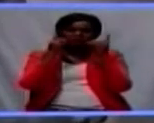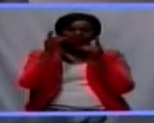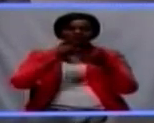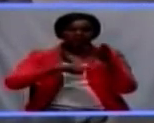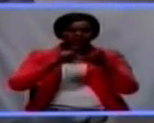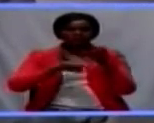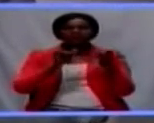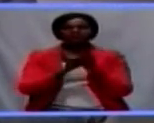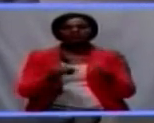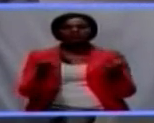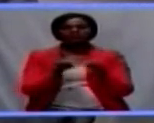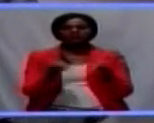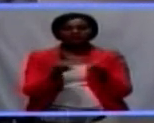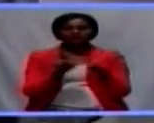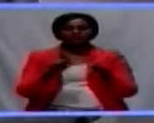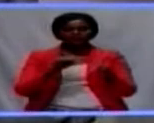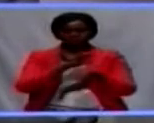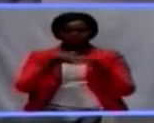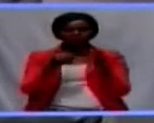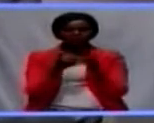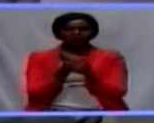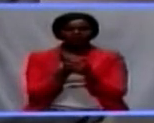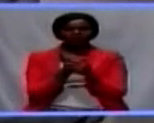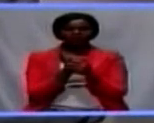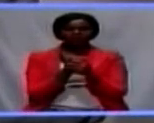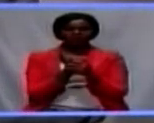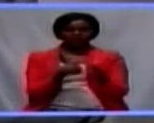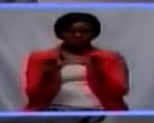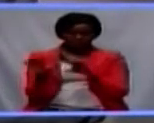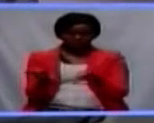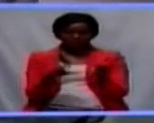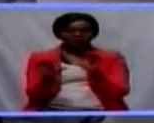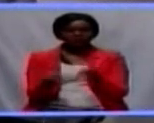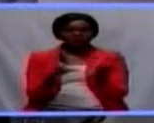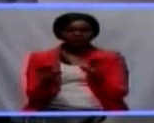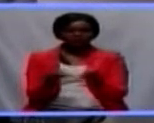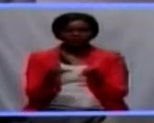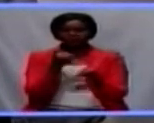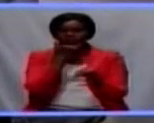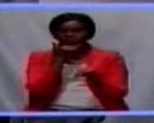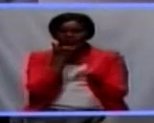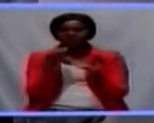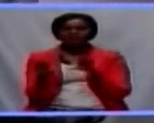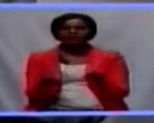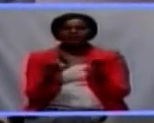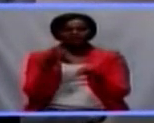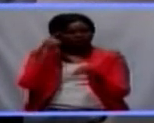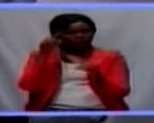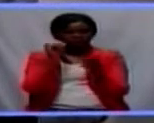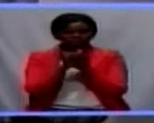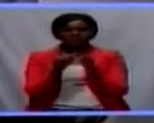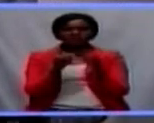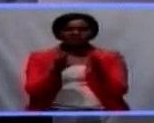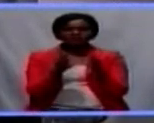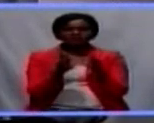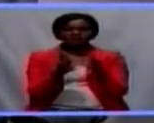like that is normal. But all those activities, illegal activities for that matter, take away